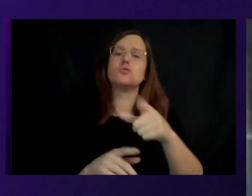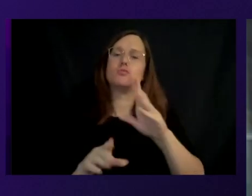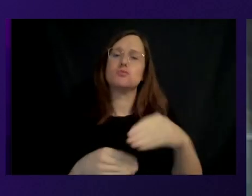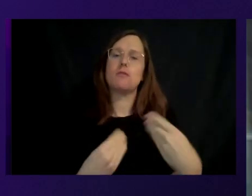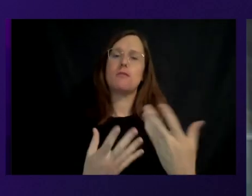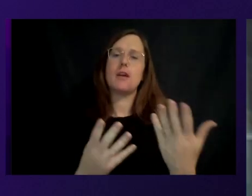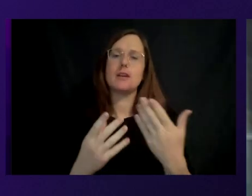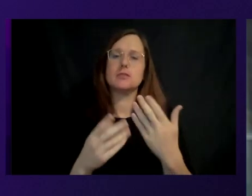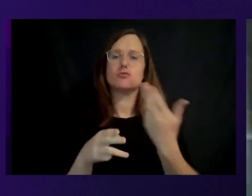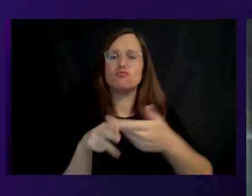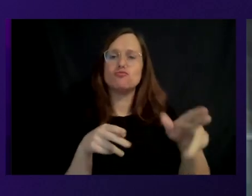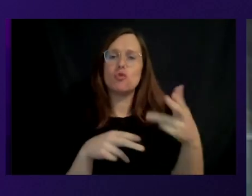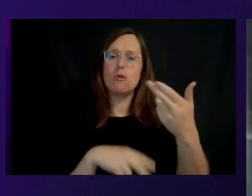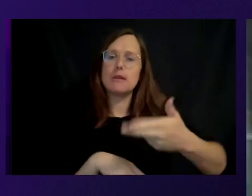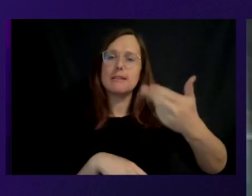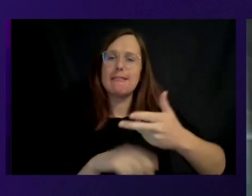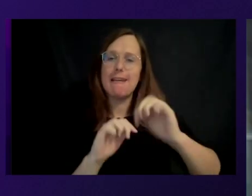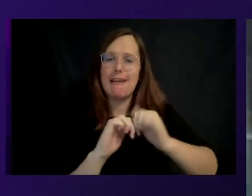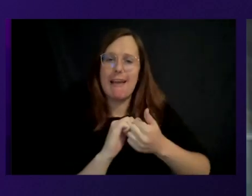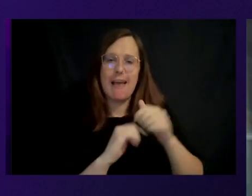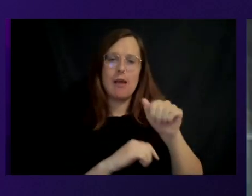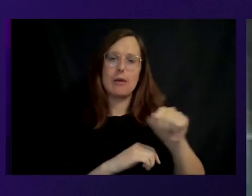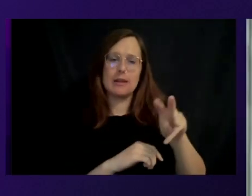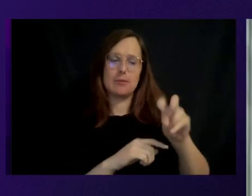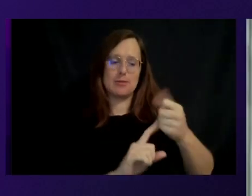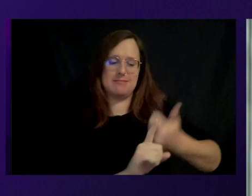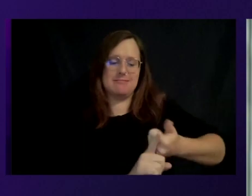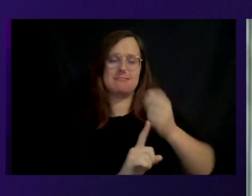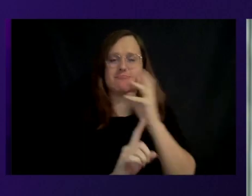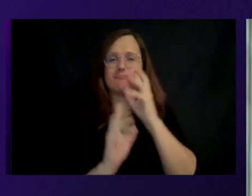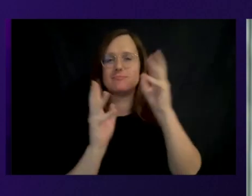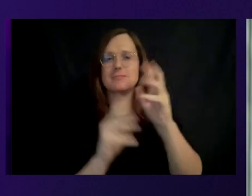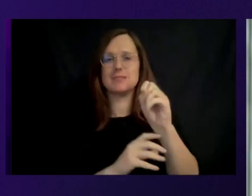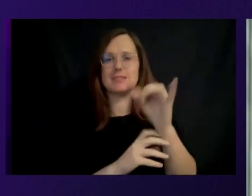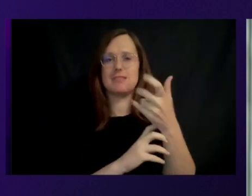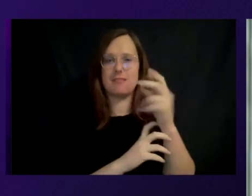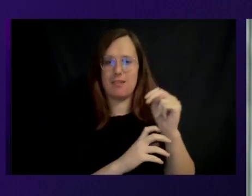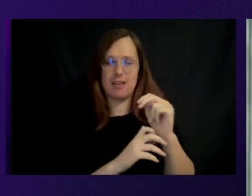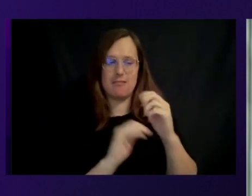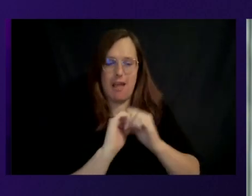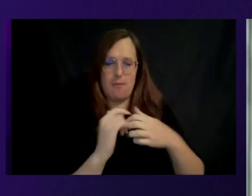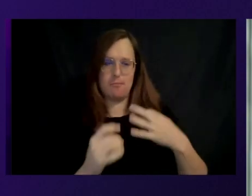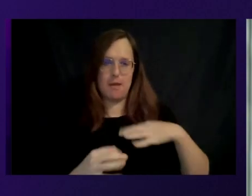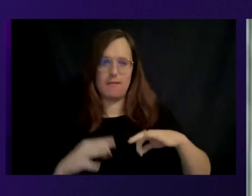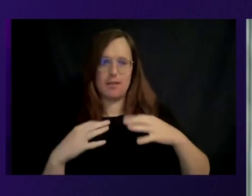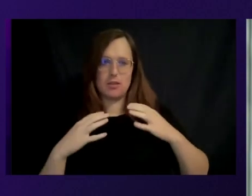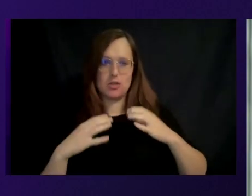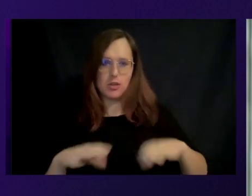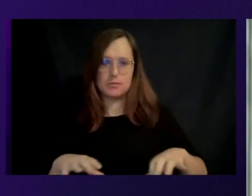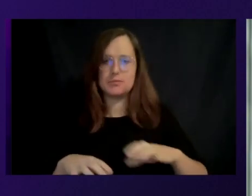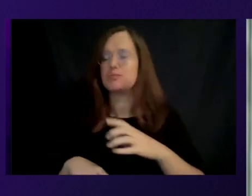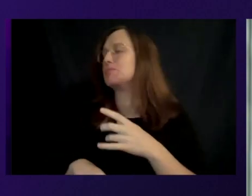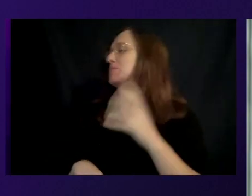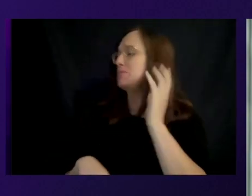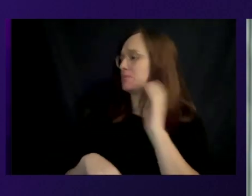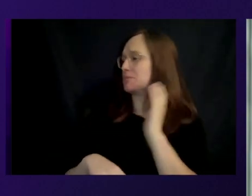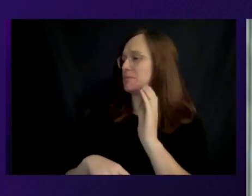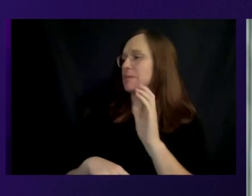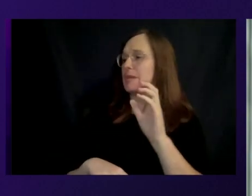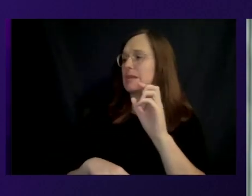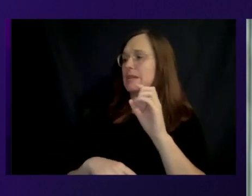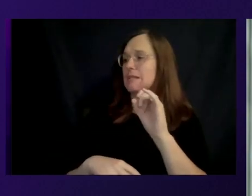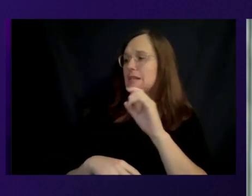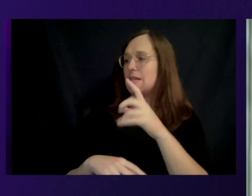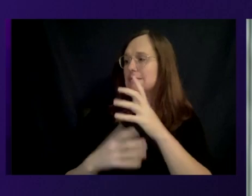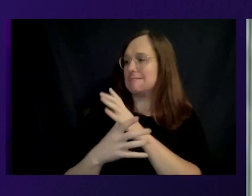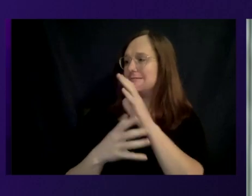started developing silicon and how that silicon has helped customers. Well, back in 2012, Peter DeSantis, Senior Vice President of Amazon Compute, and